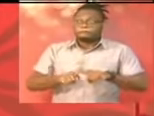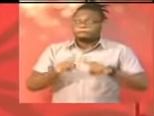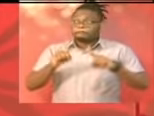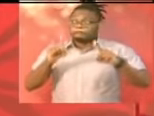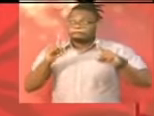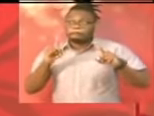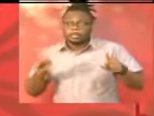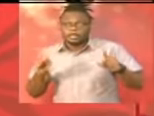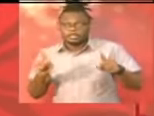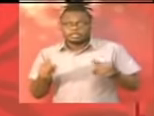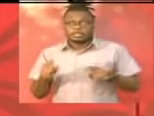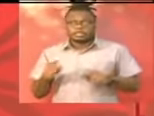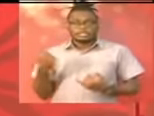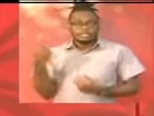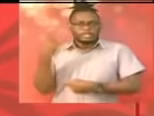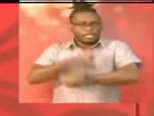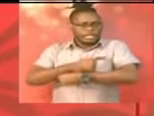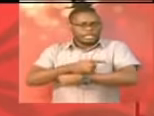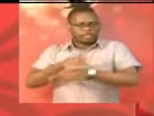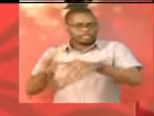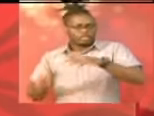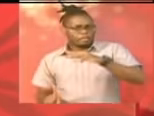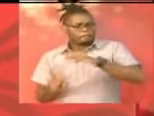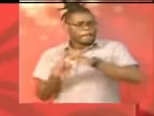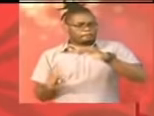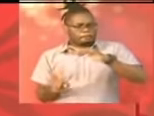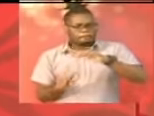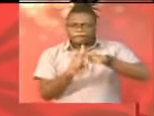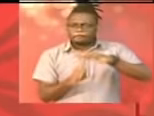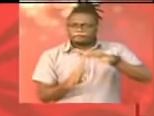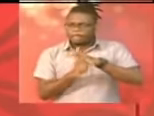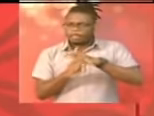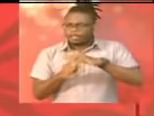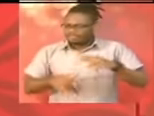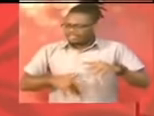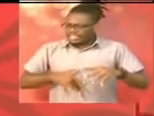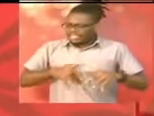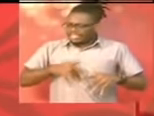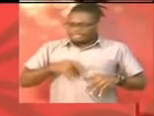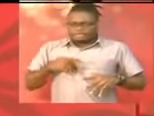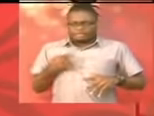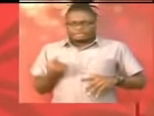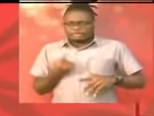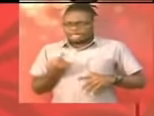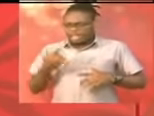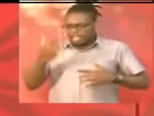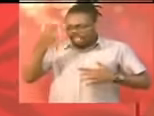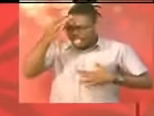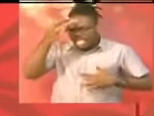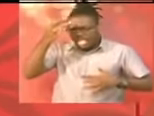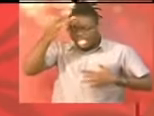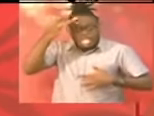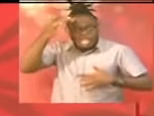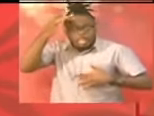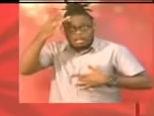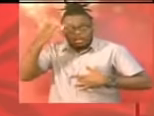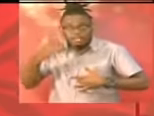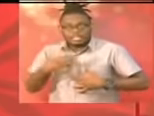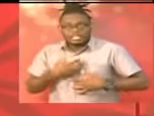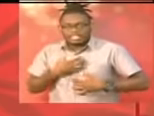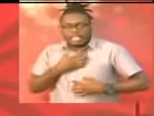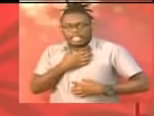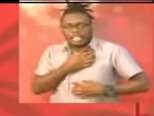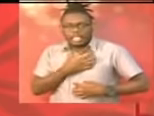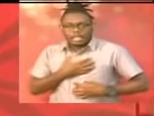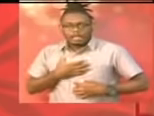suddenly developed classic symptoms that came on in quick succession: the dry cough, elevated body